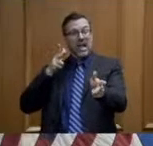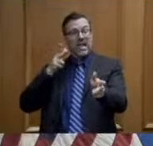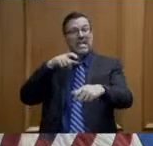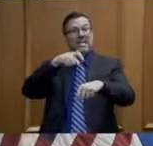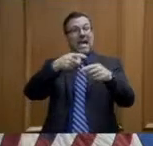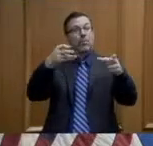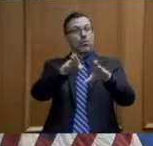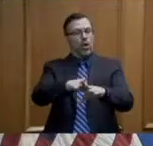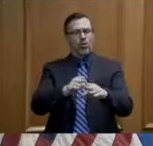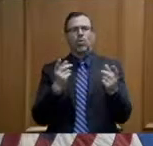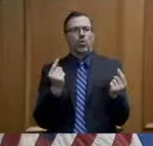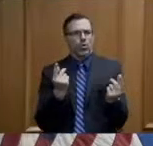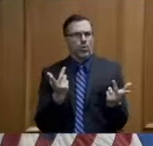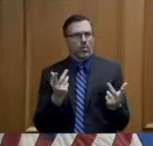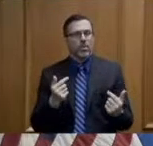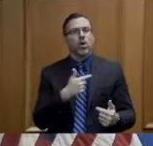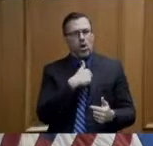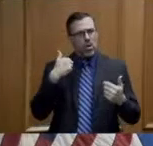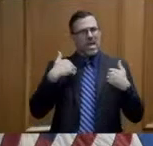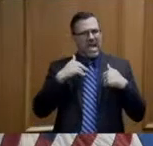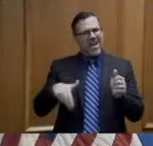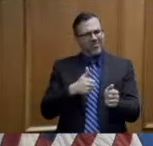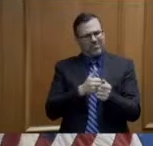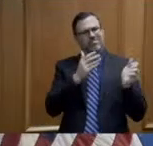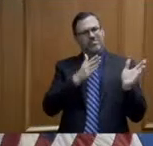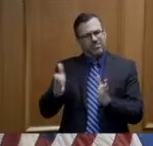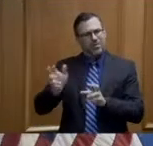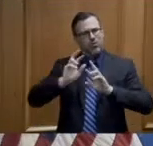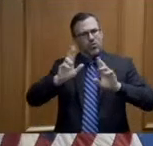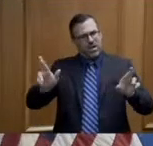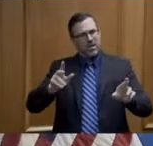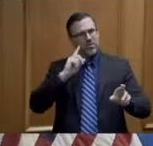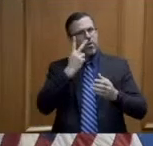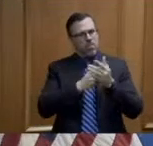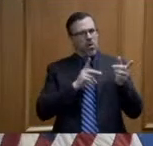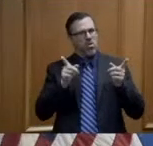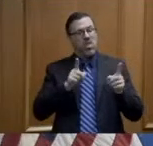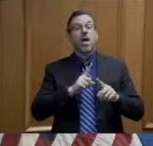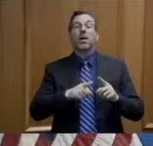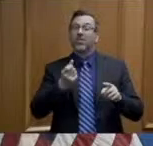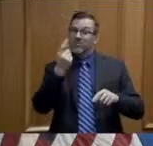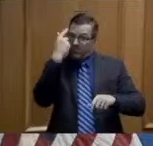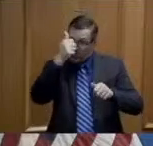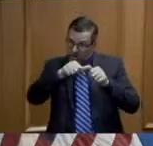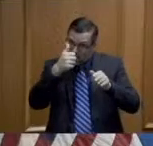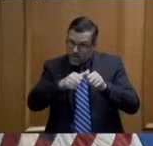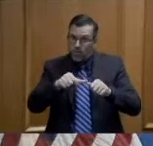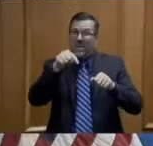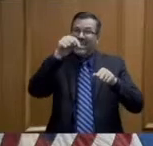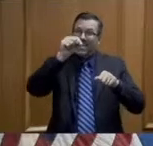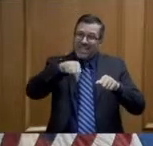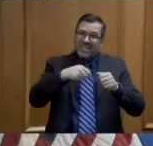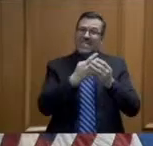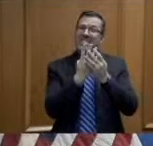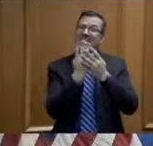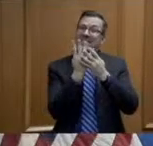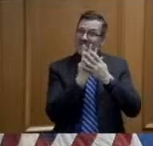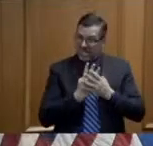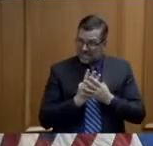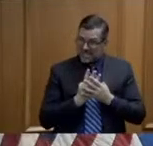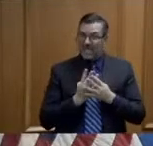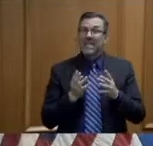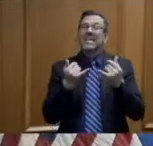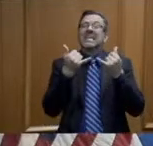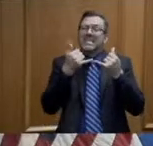got contingencies for both of those, but the most important thing to remember is this testing in its expanded state is